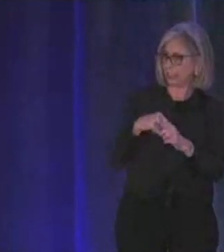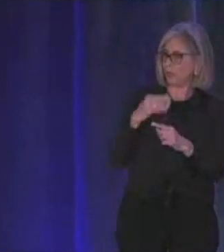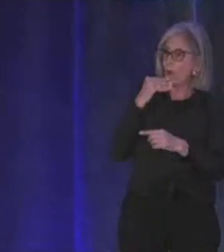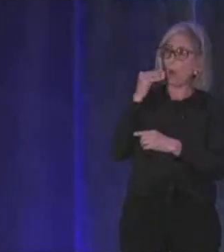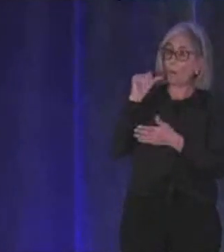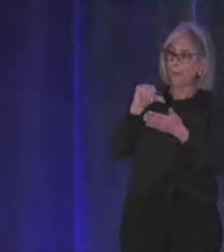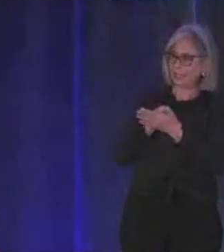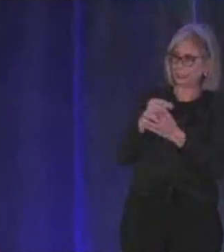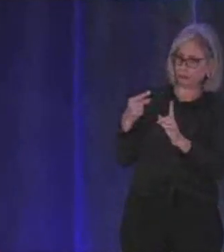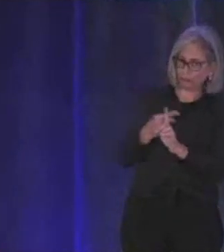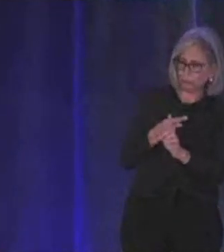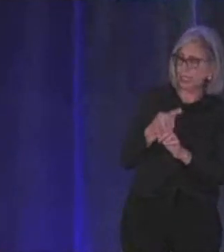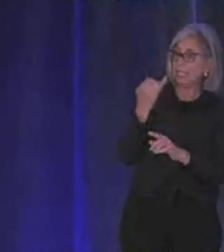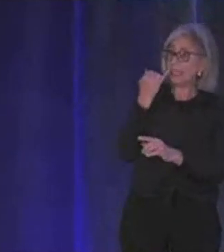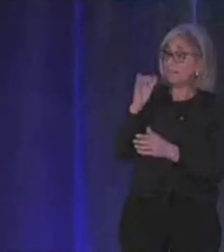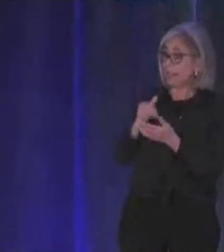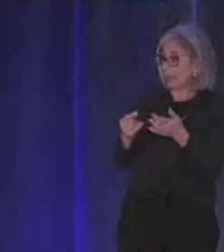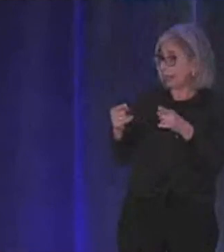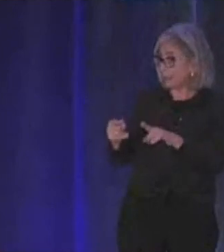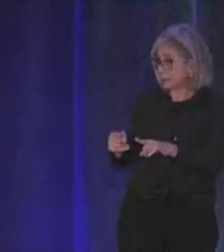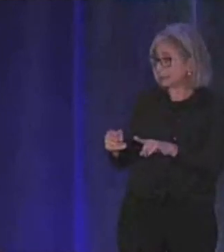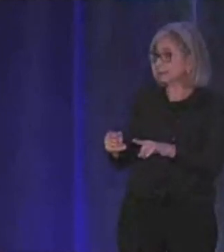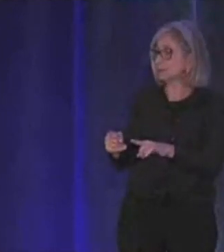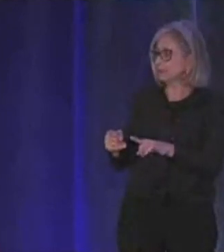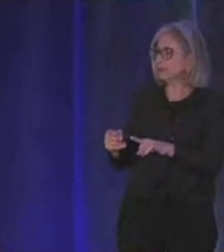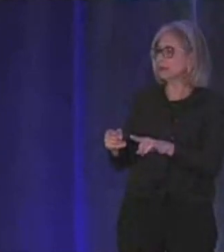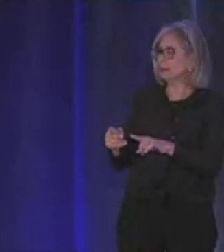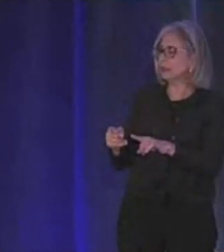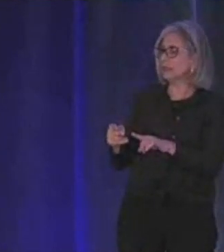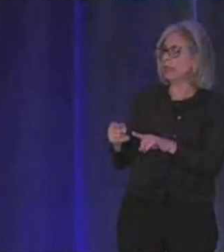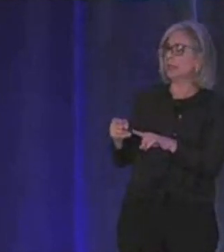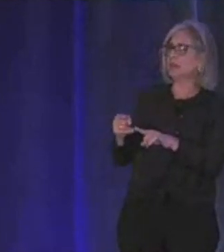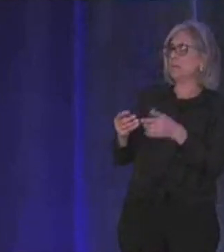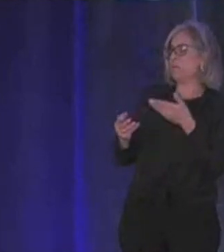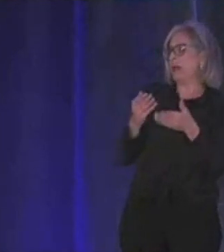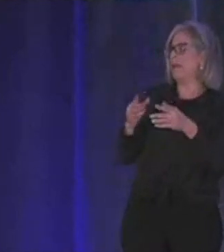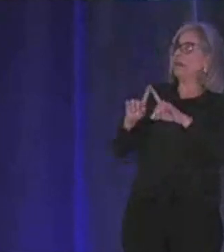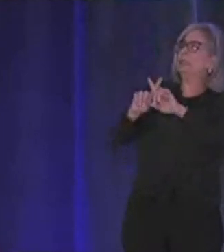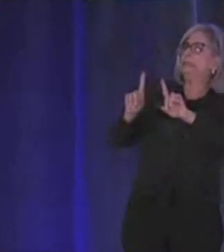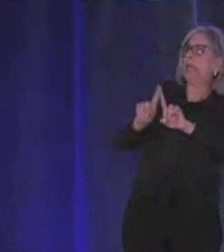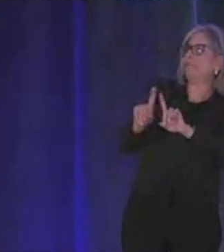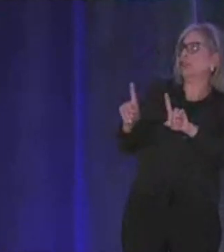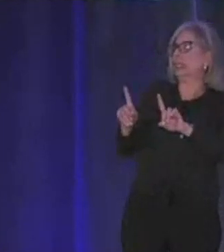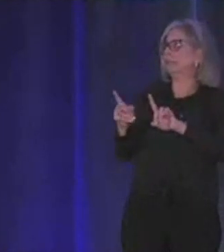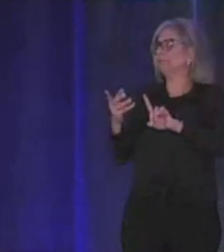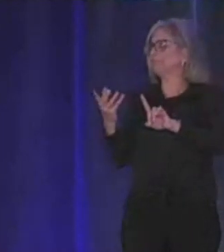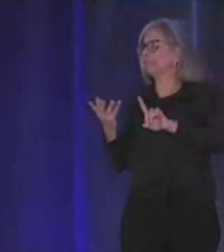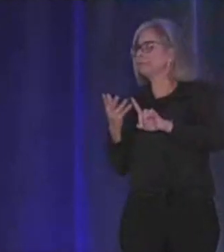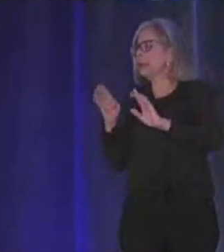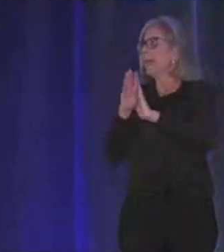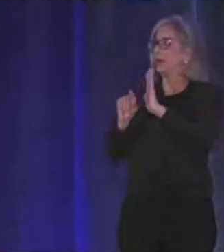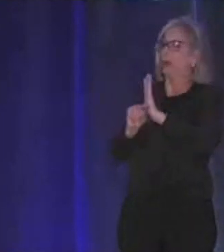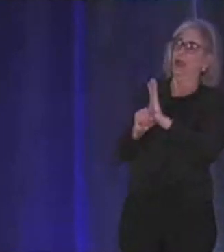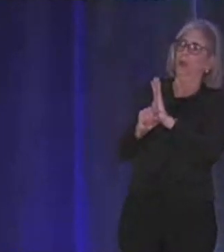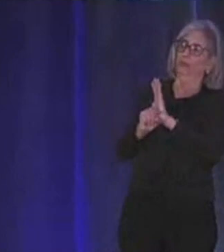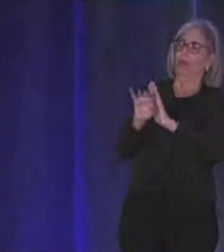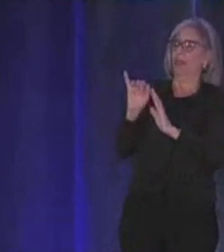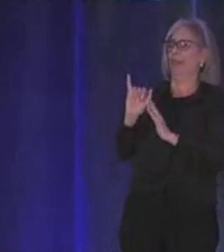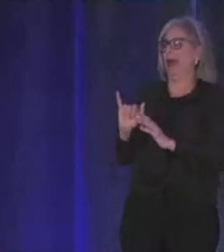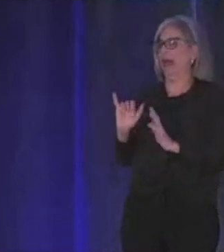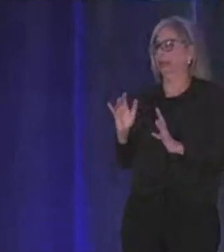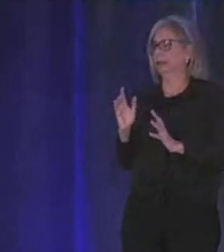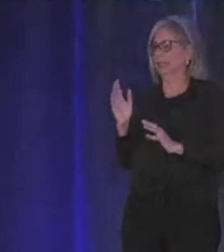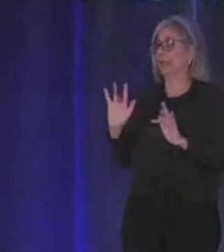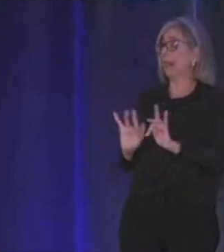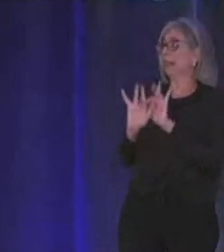home page. If that registration page maybe had like a different background that was like